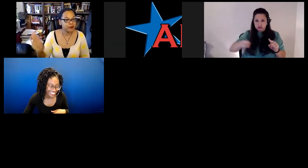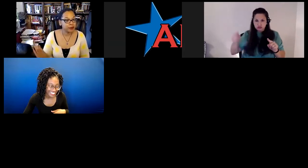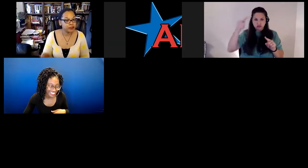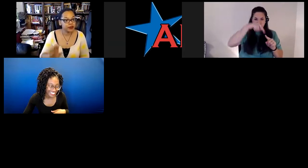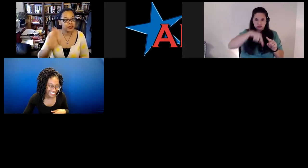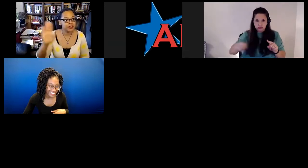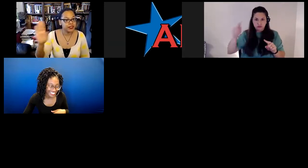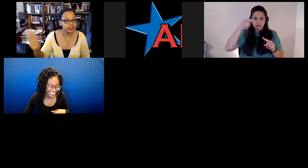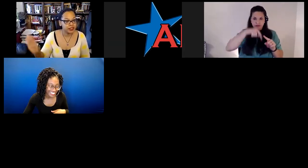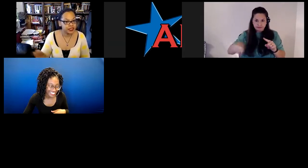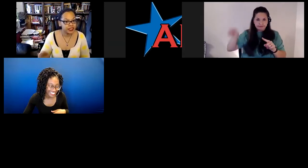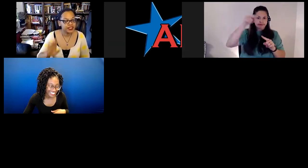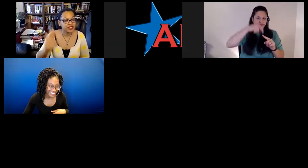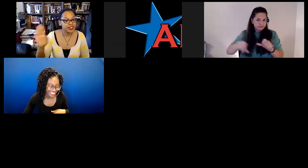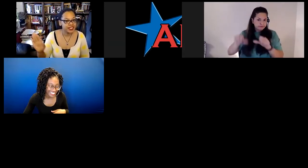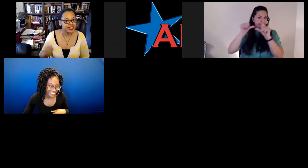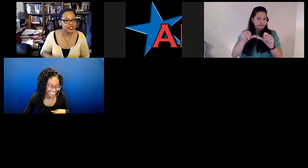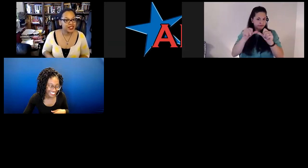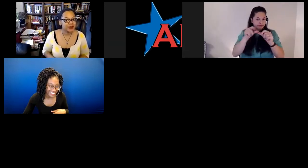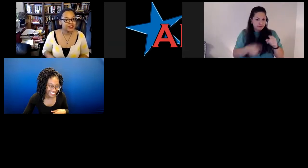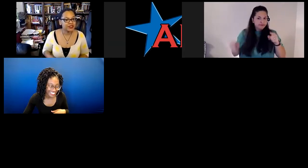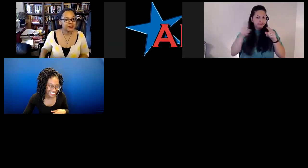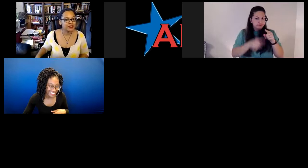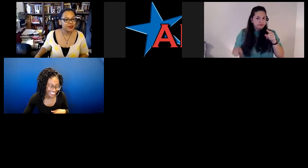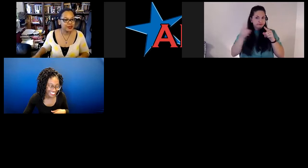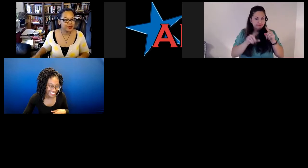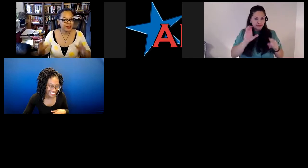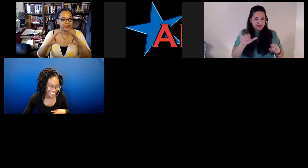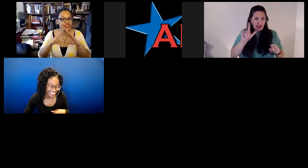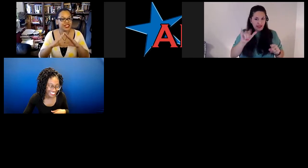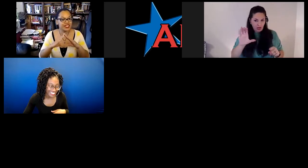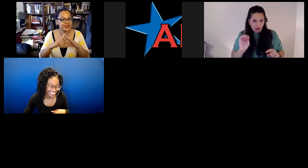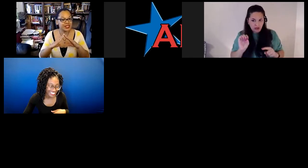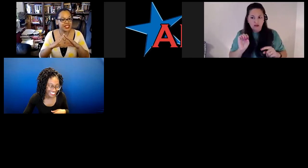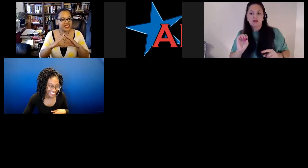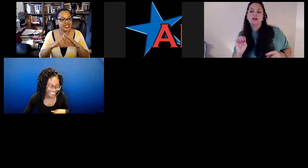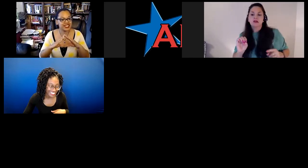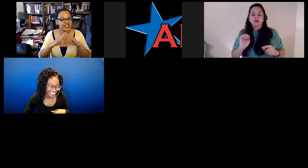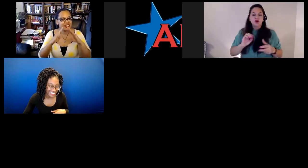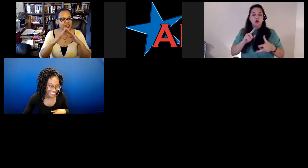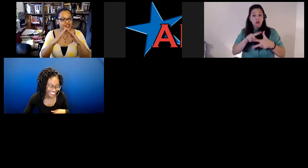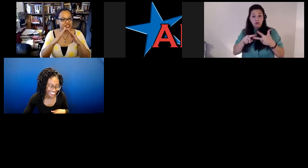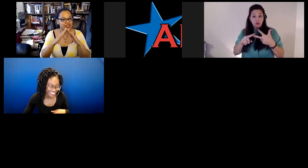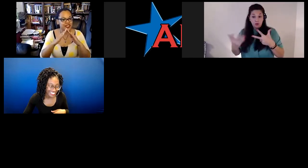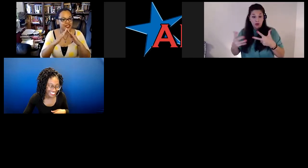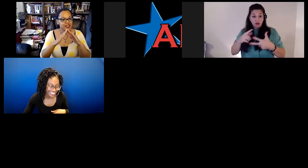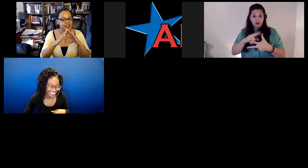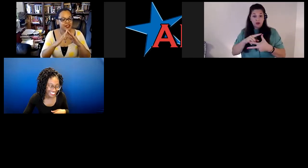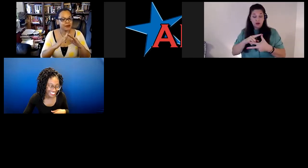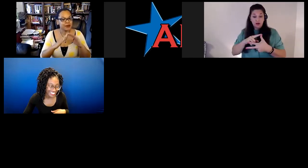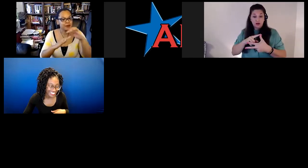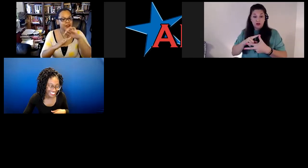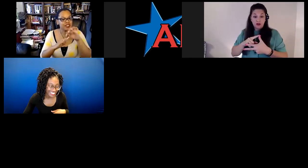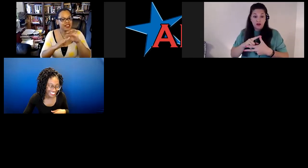in perpetuity, continuously, until you die. And so those are really the three: is knowledge sharing,